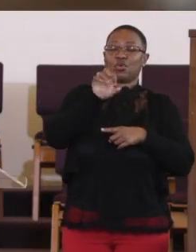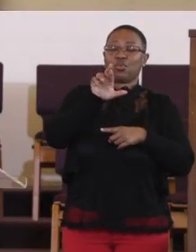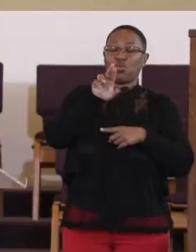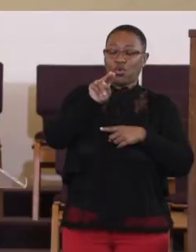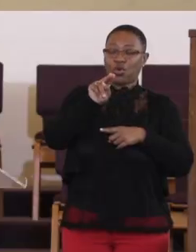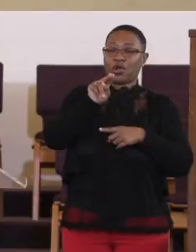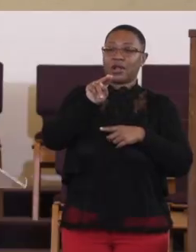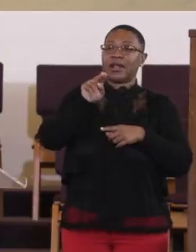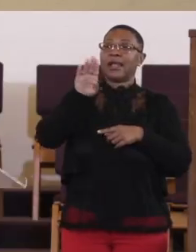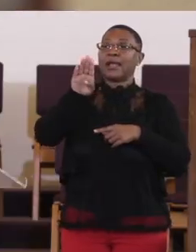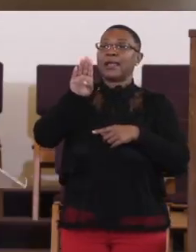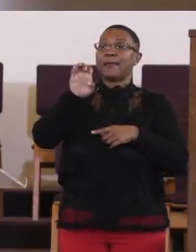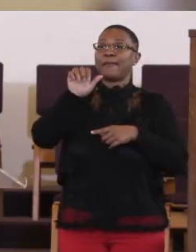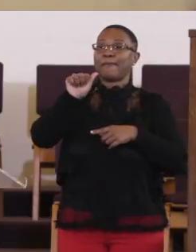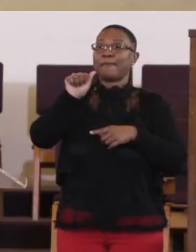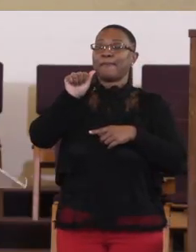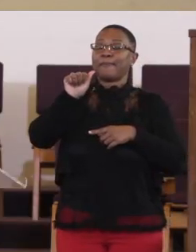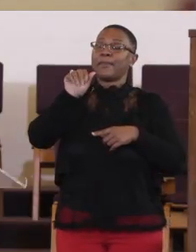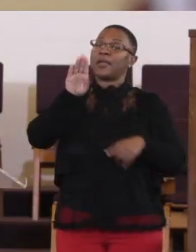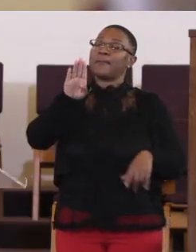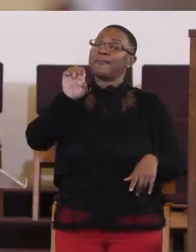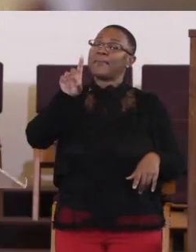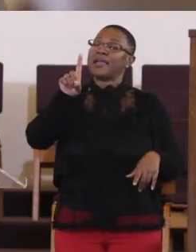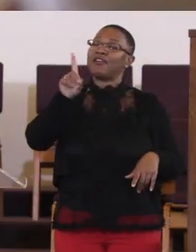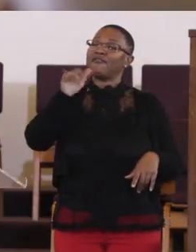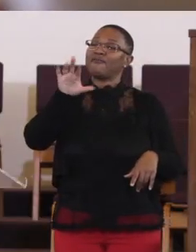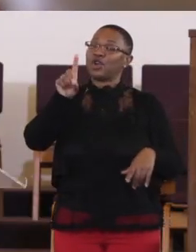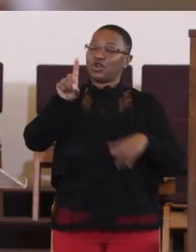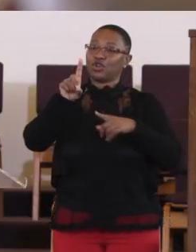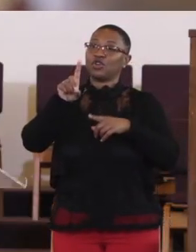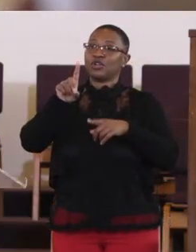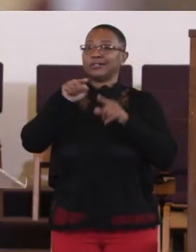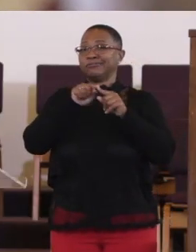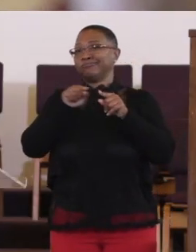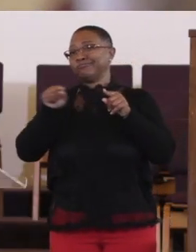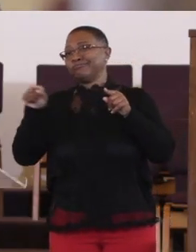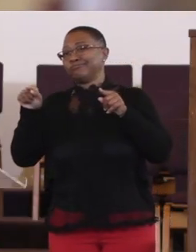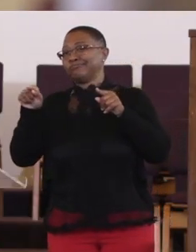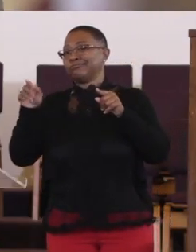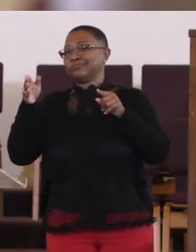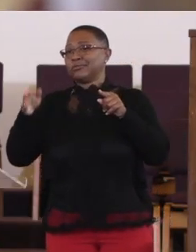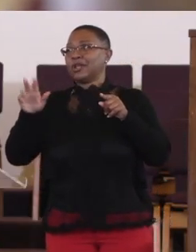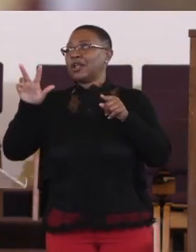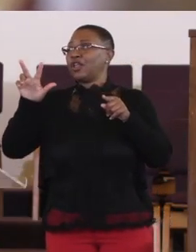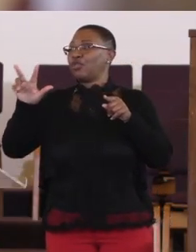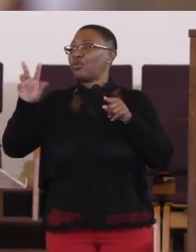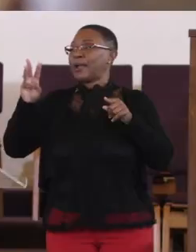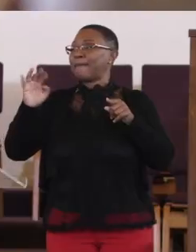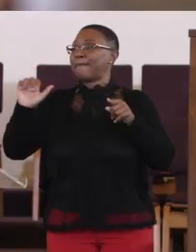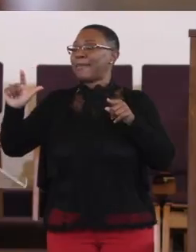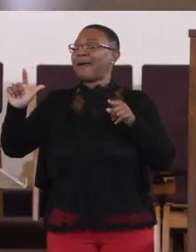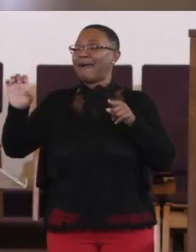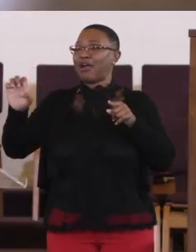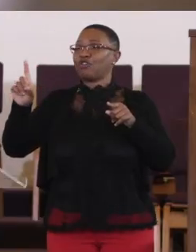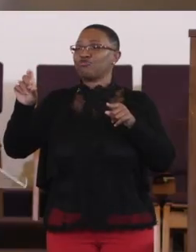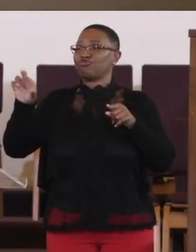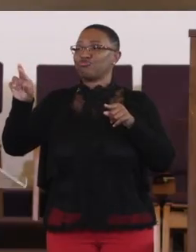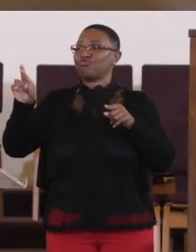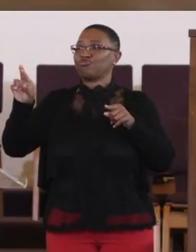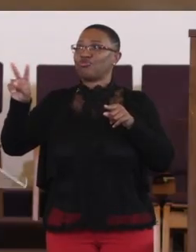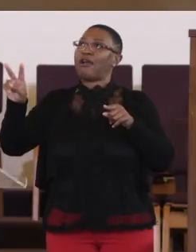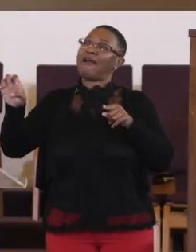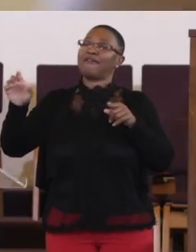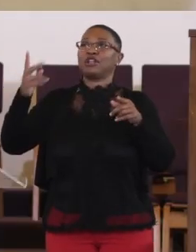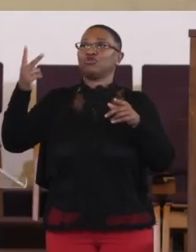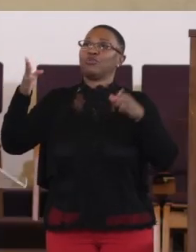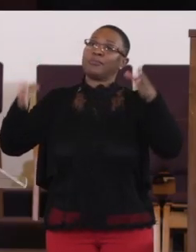I also live in District 4 too. So we're on Bedford up until 3 Mile Drive. That's the 2 blocks this is between. Okay,